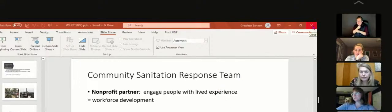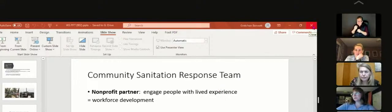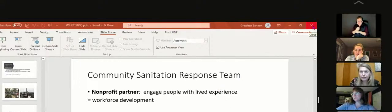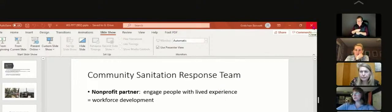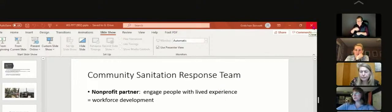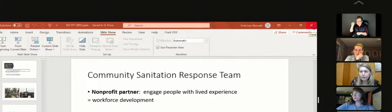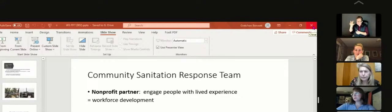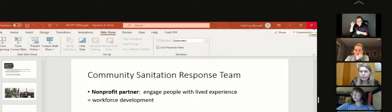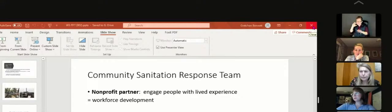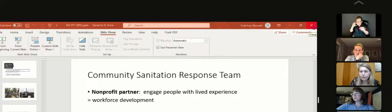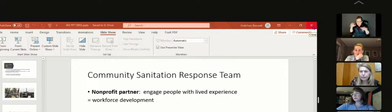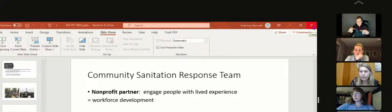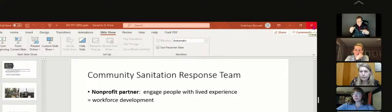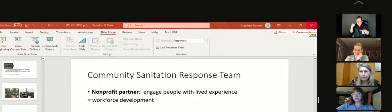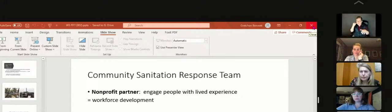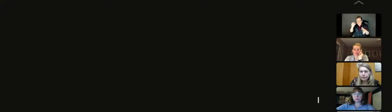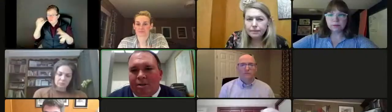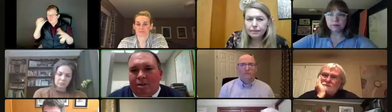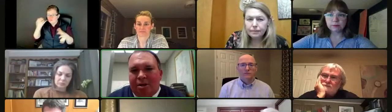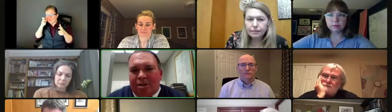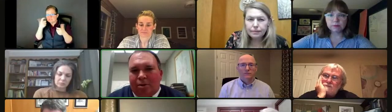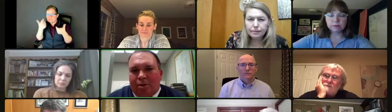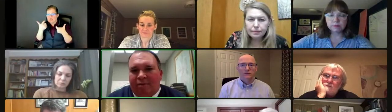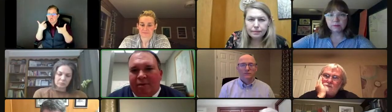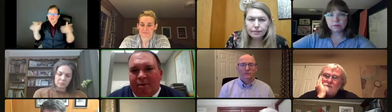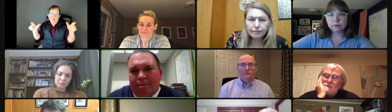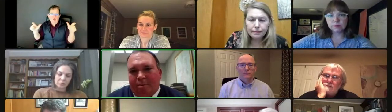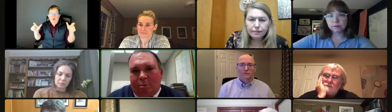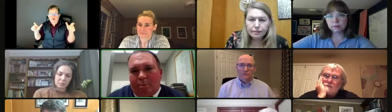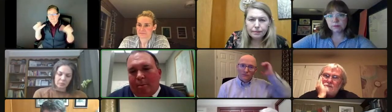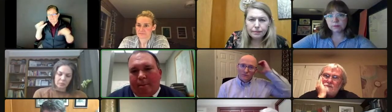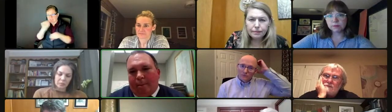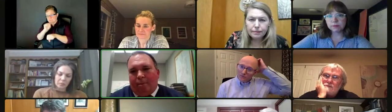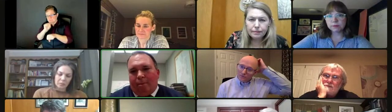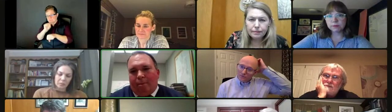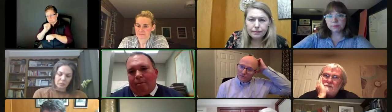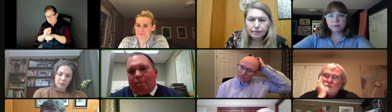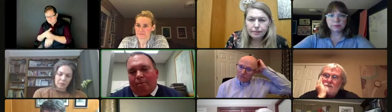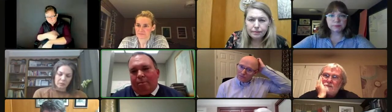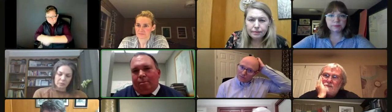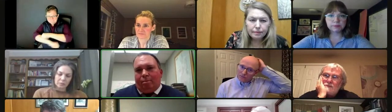hear them, but it is a very large logistical effort.